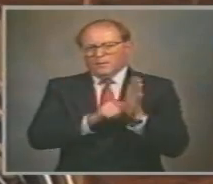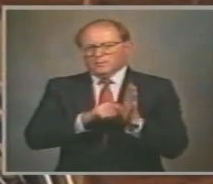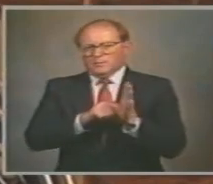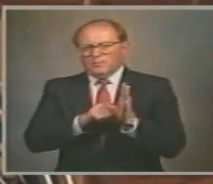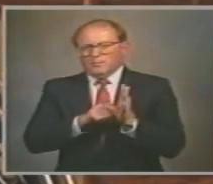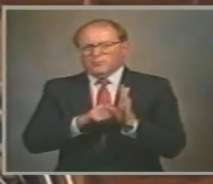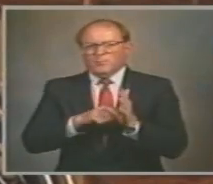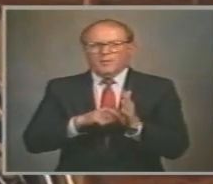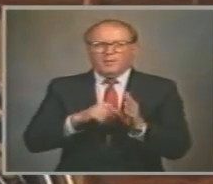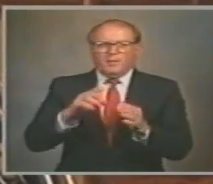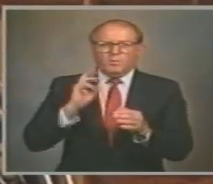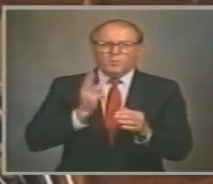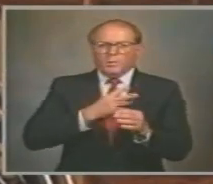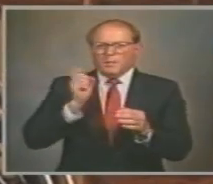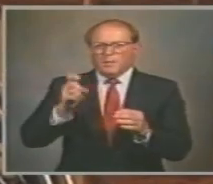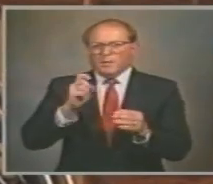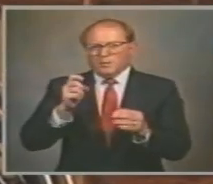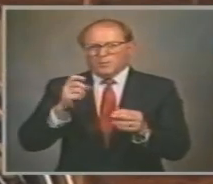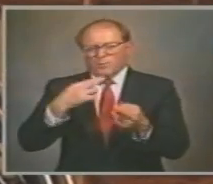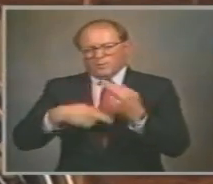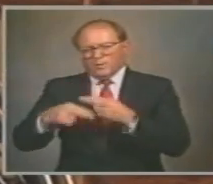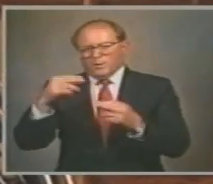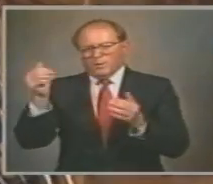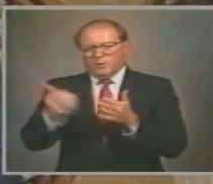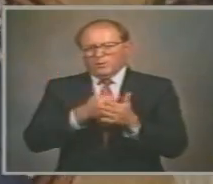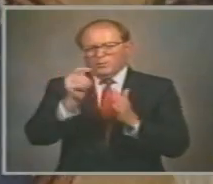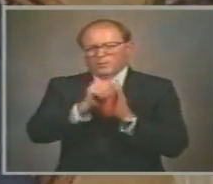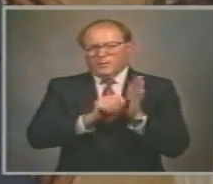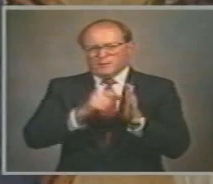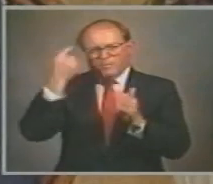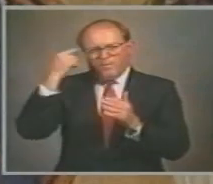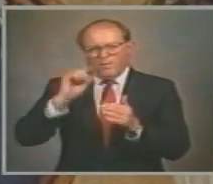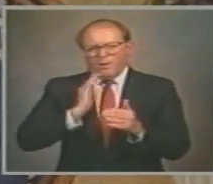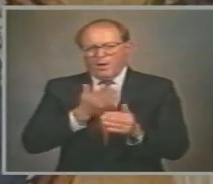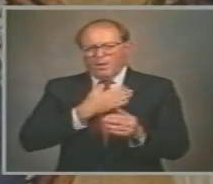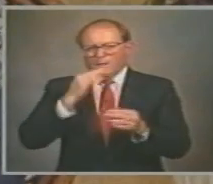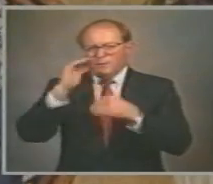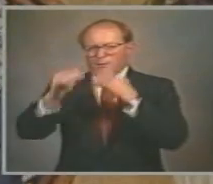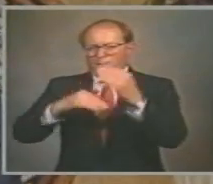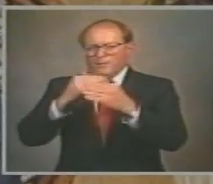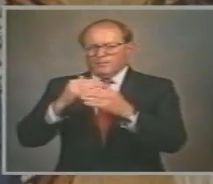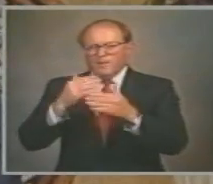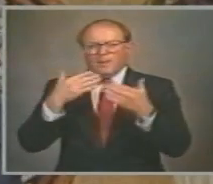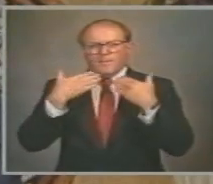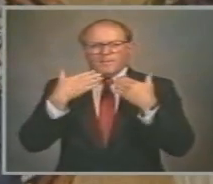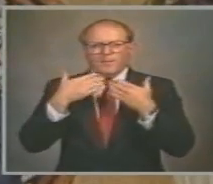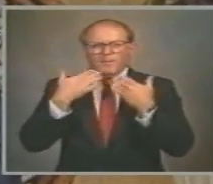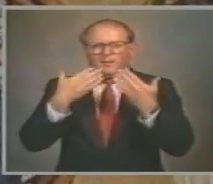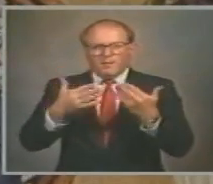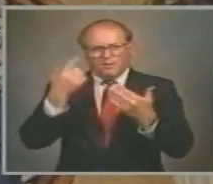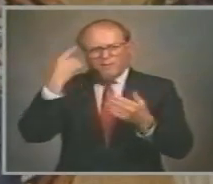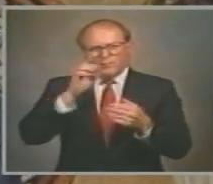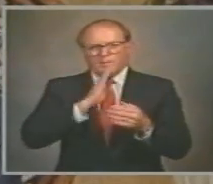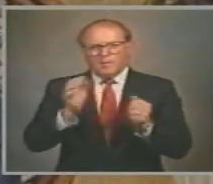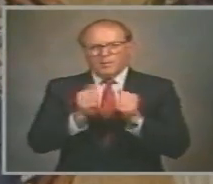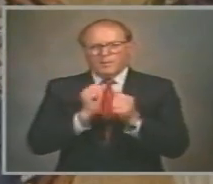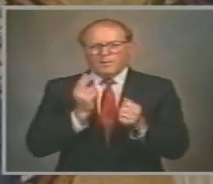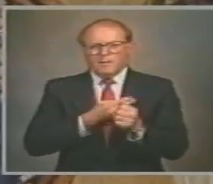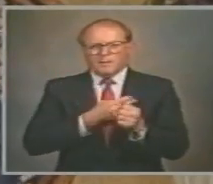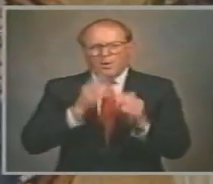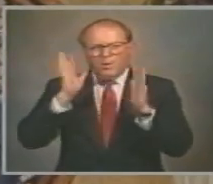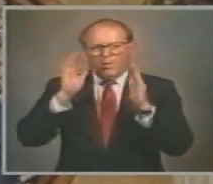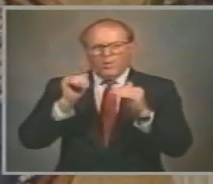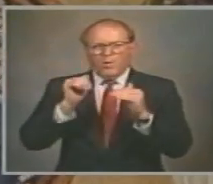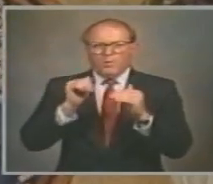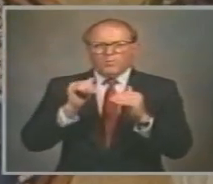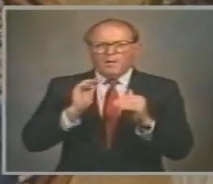Christianity in our very own generation. I'm glad you've been with us today. I hope you feel like our time together has